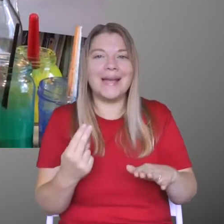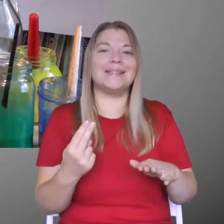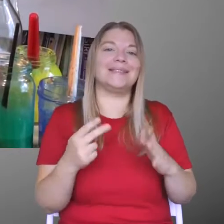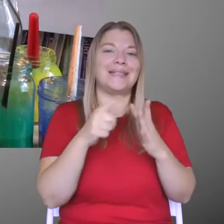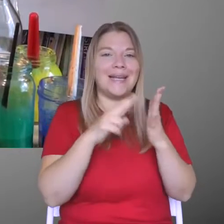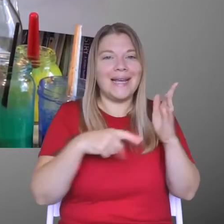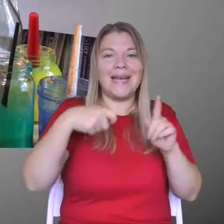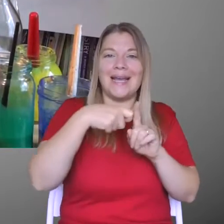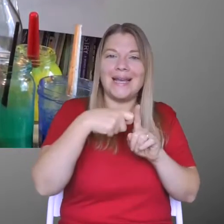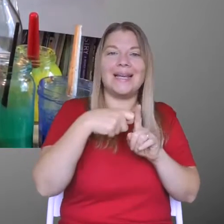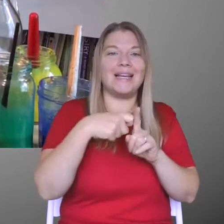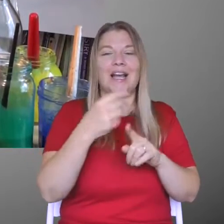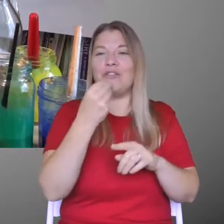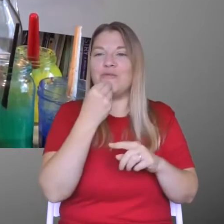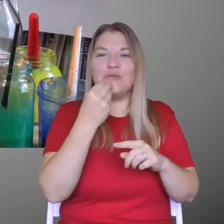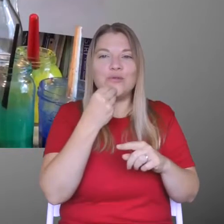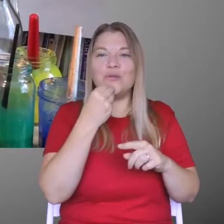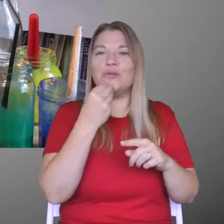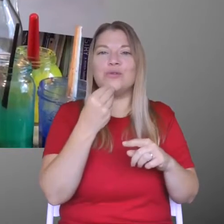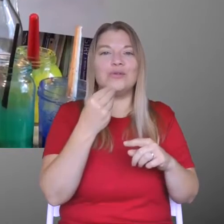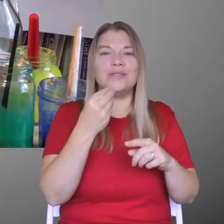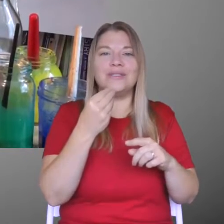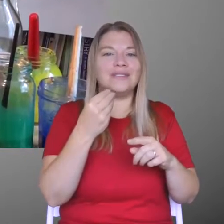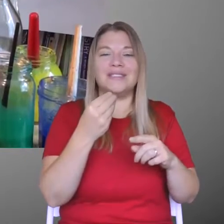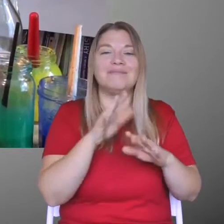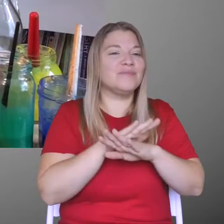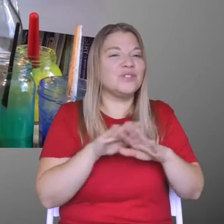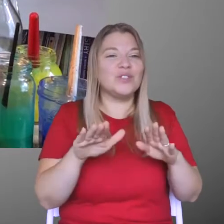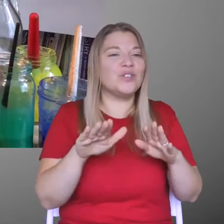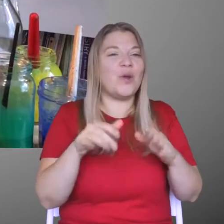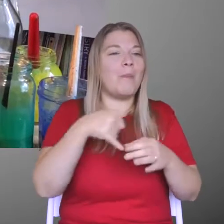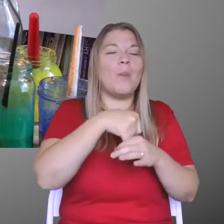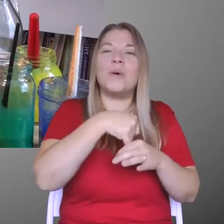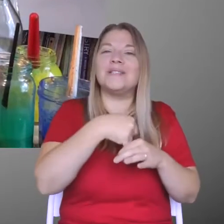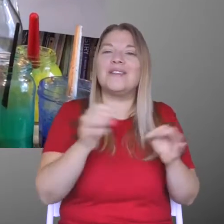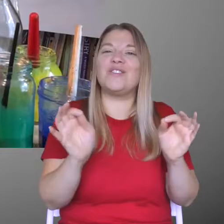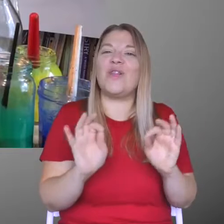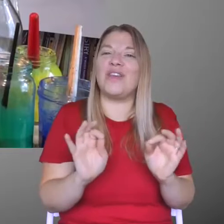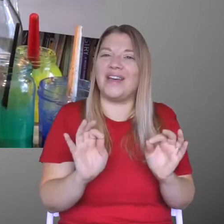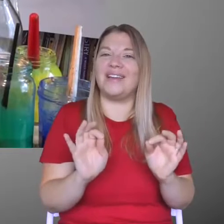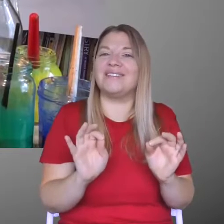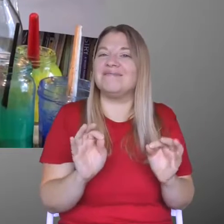non-toxic. Drawing inks are non-toxic, and obviously things from the store cupboard are edible.